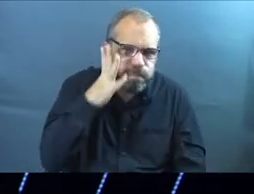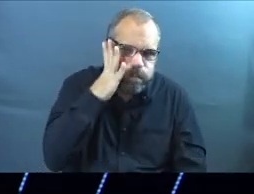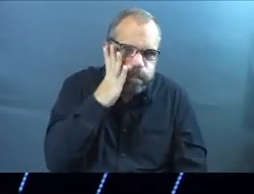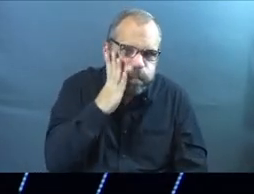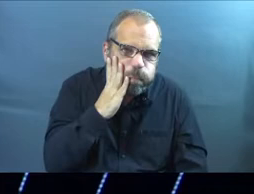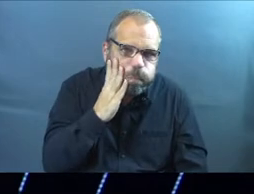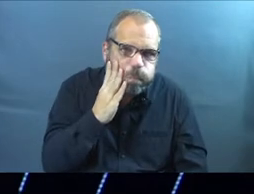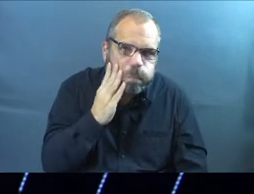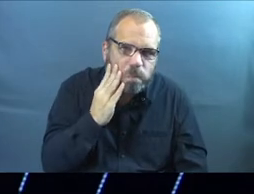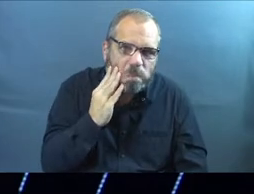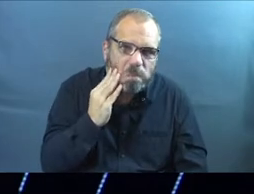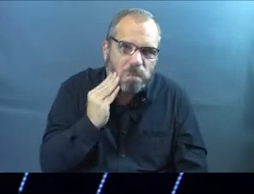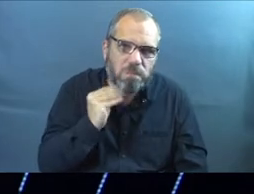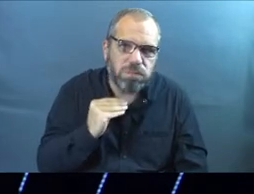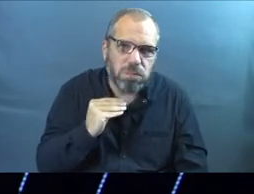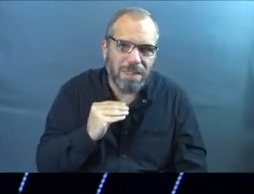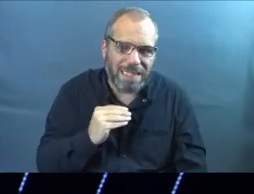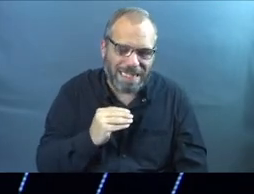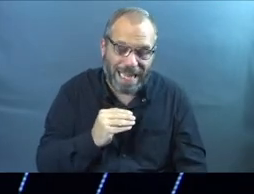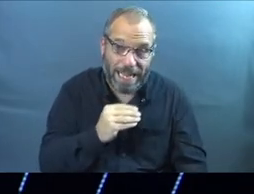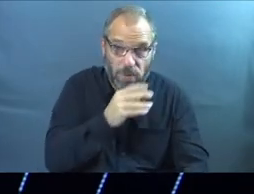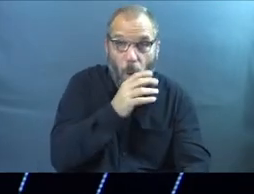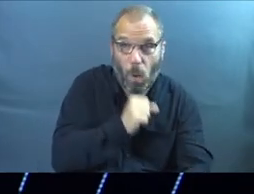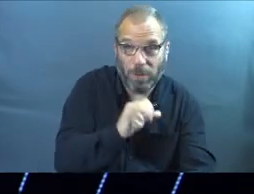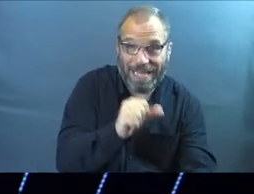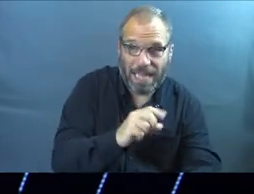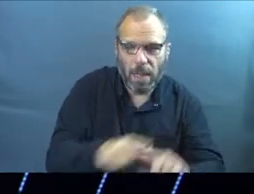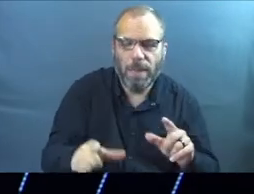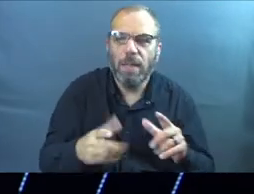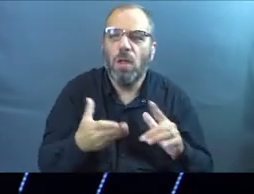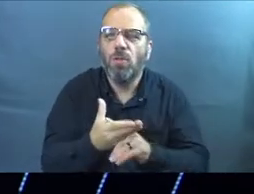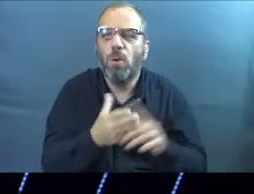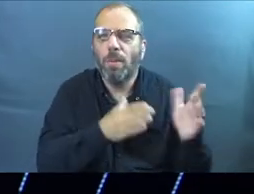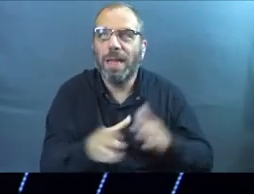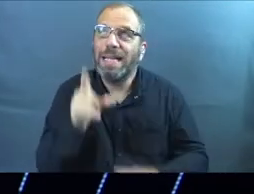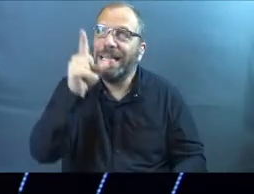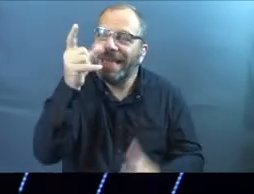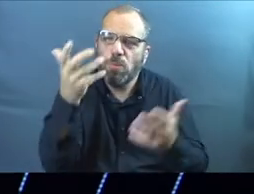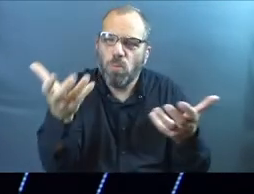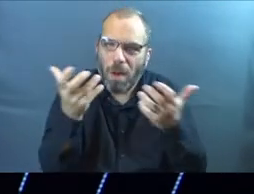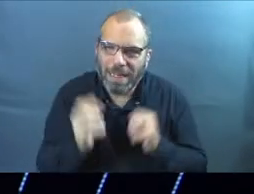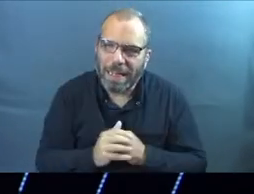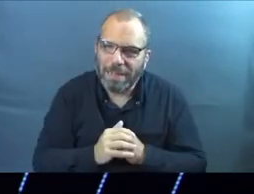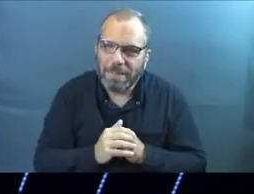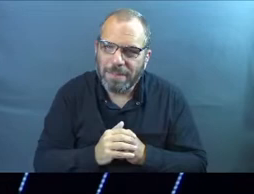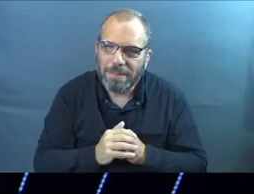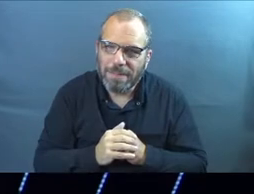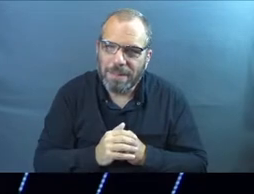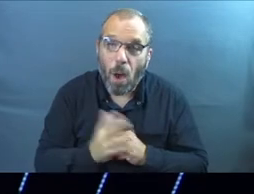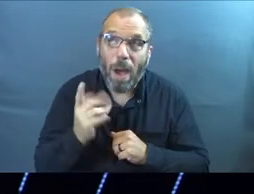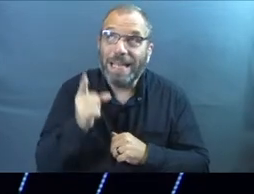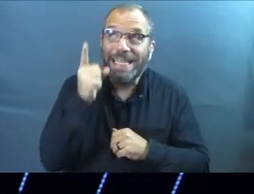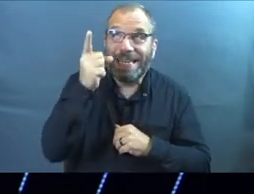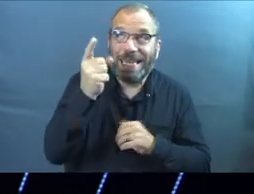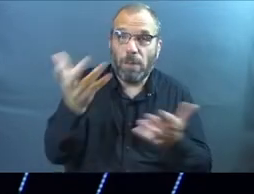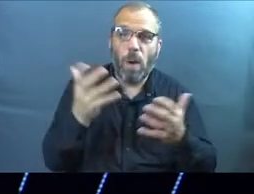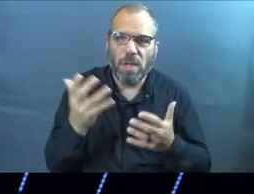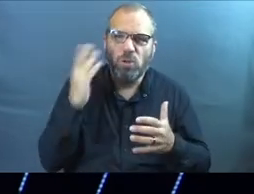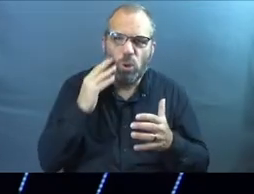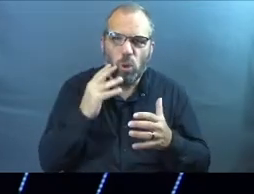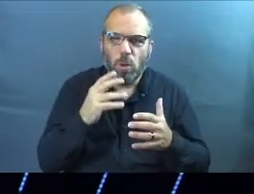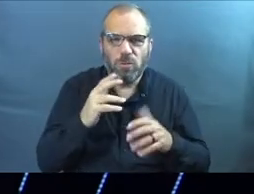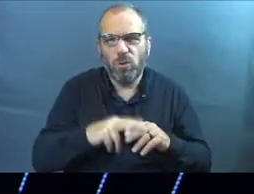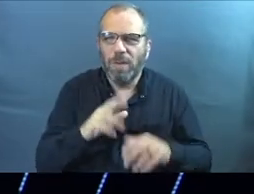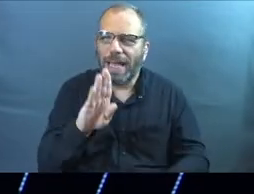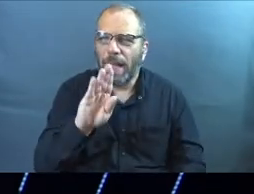The fact that it's a book is not just because it's old. It's by design. He wanted it that way. Because he wants you to binge